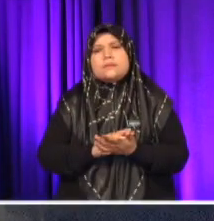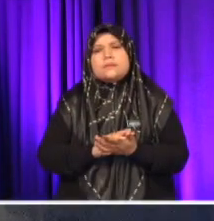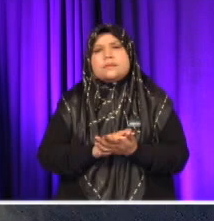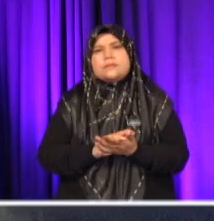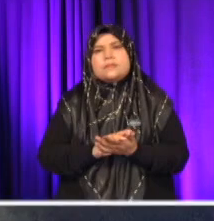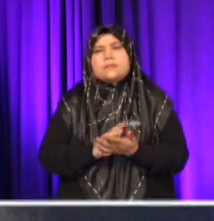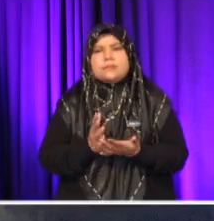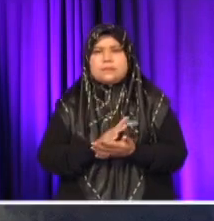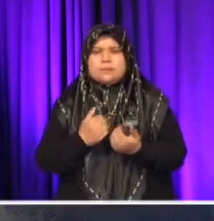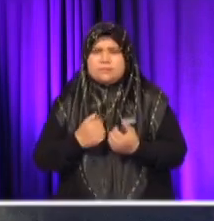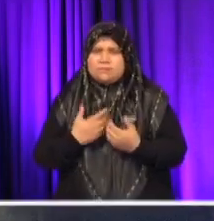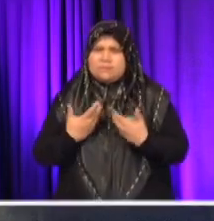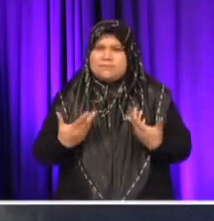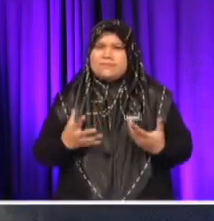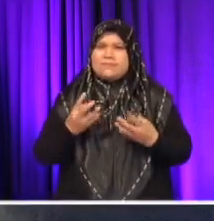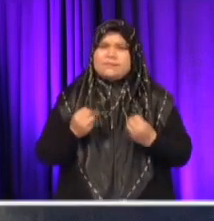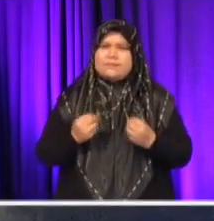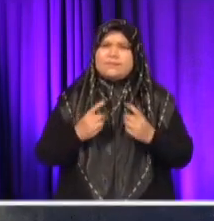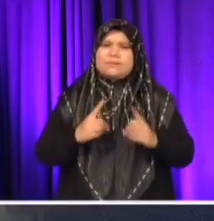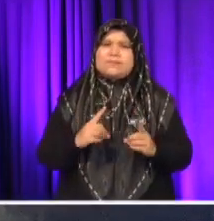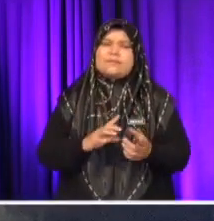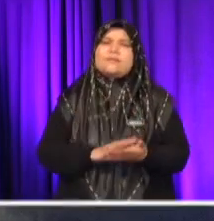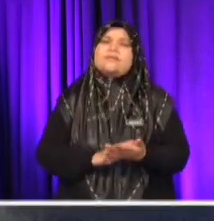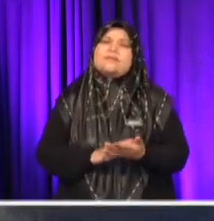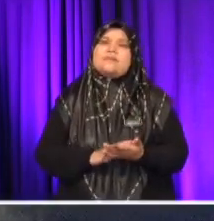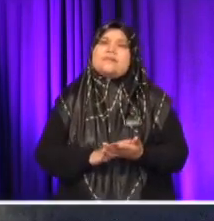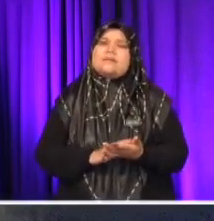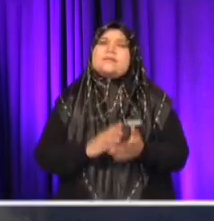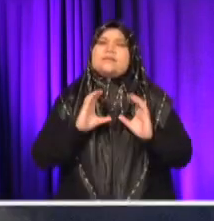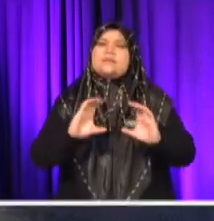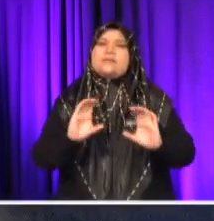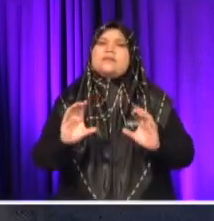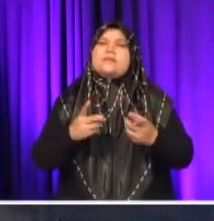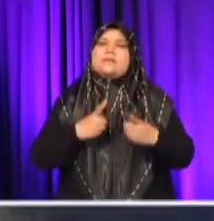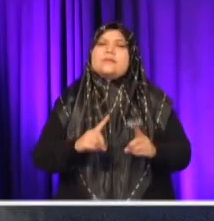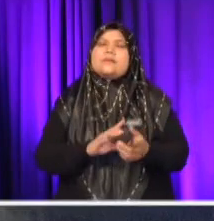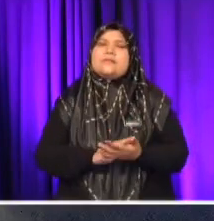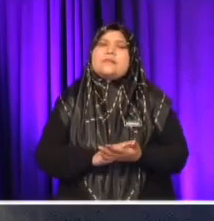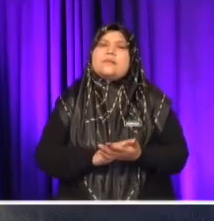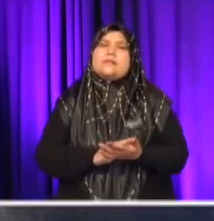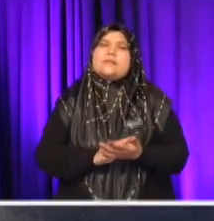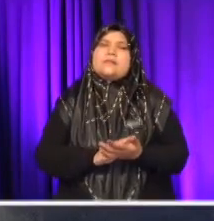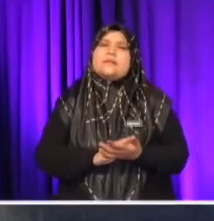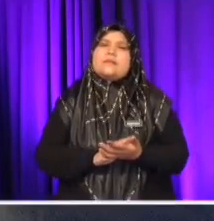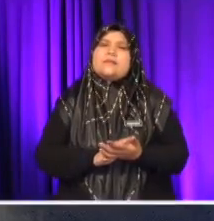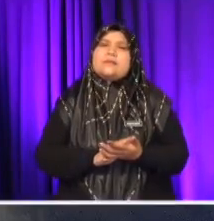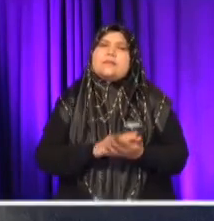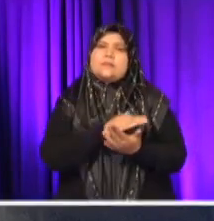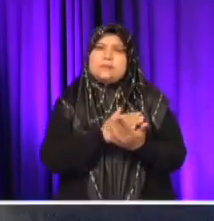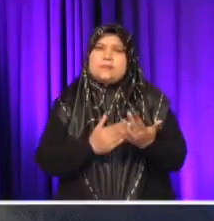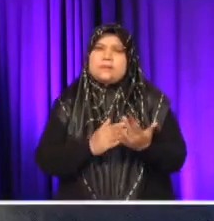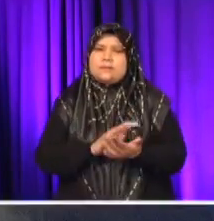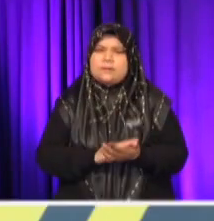actually quite excited to try a few questions. Is that okay? All right, sure. Okay, let's try question 15. All right, question 15. This park is